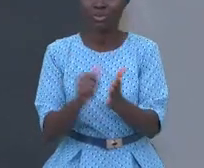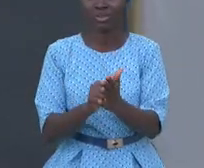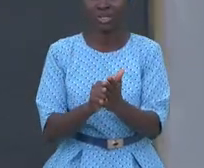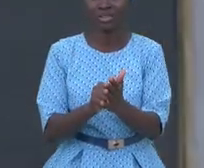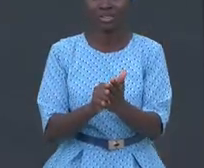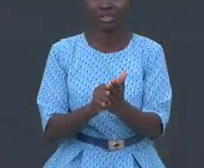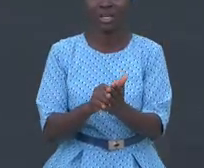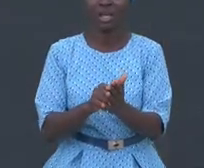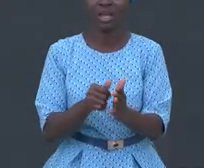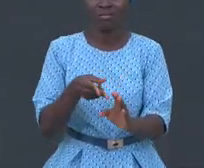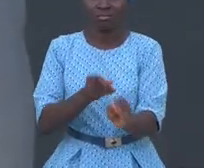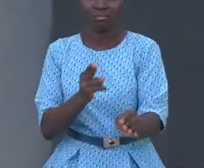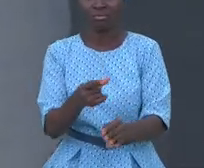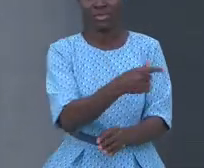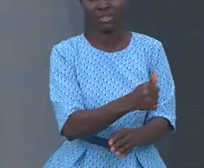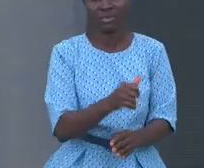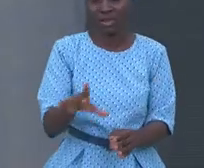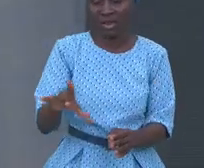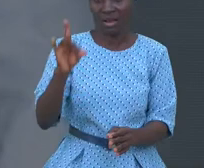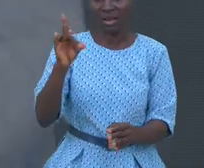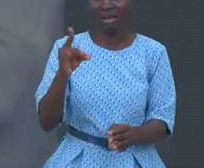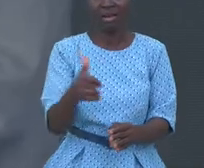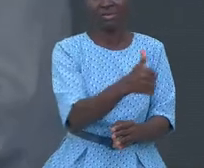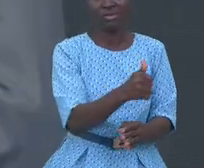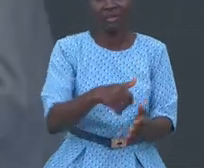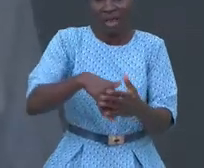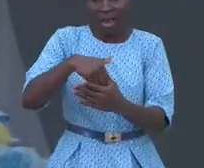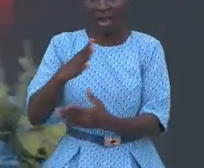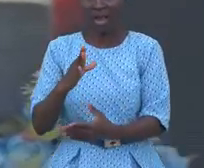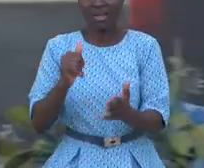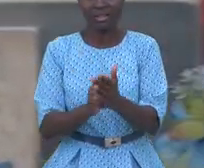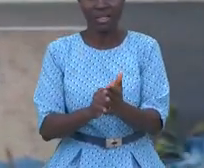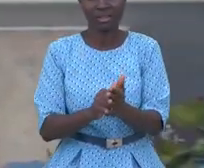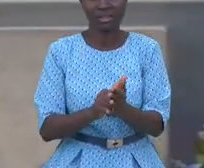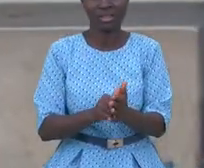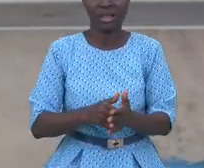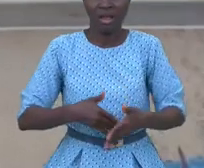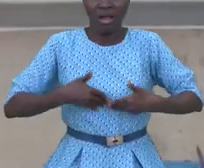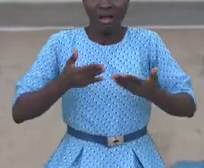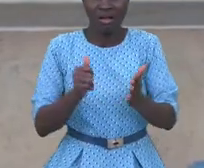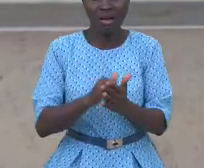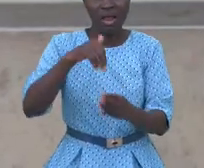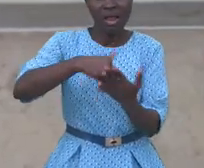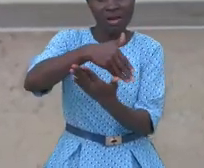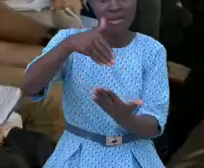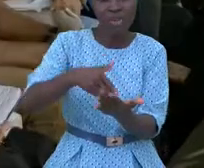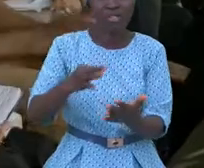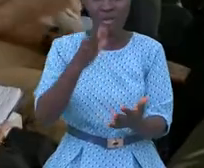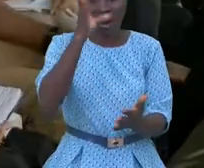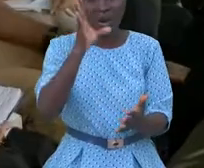out and they say, in the midst of the corruption, there'll be exploits in my